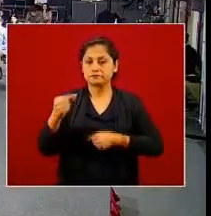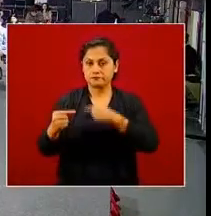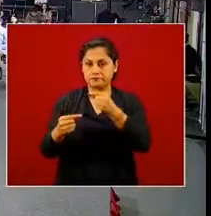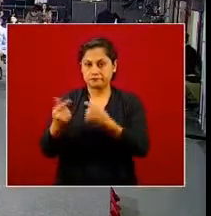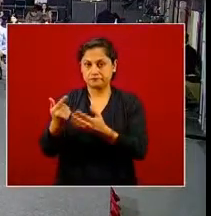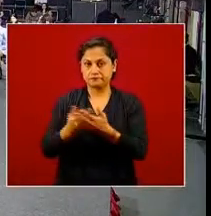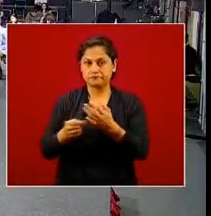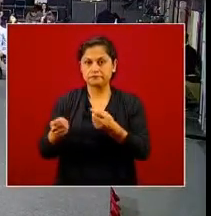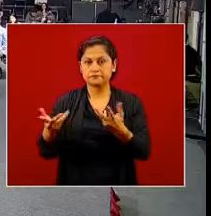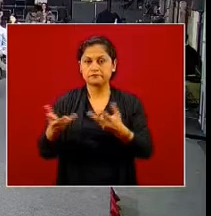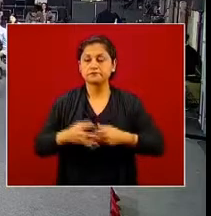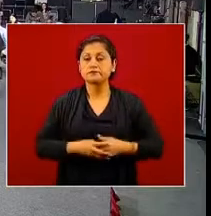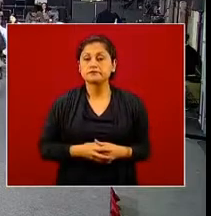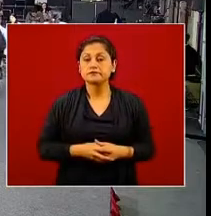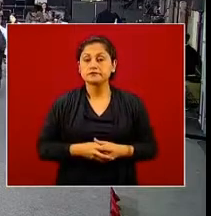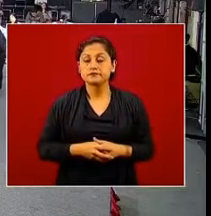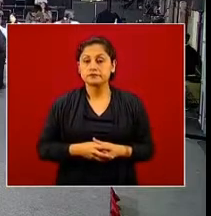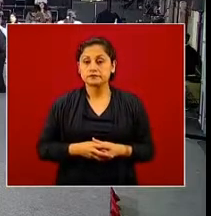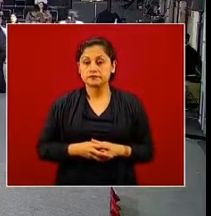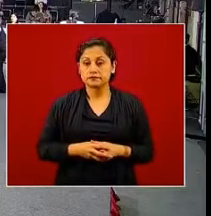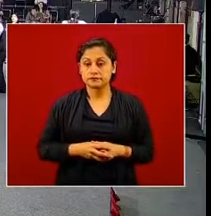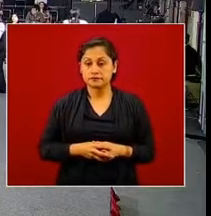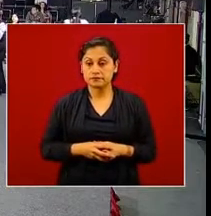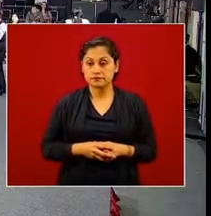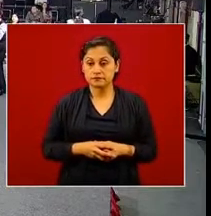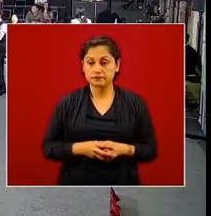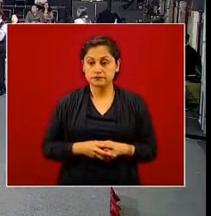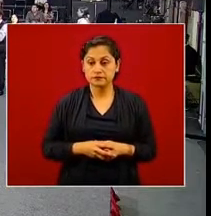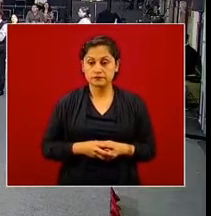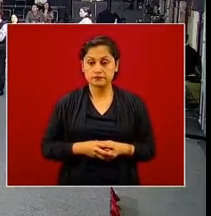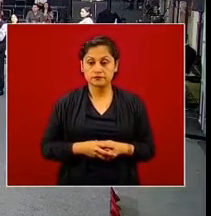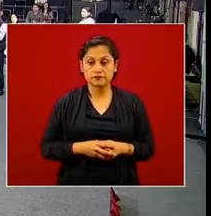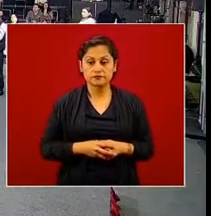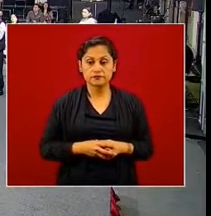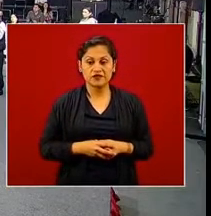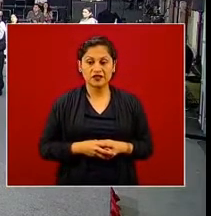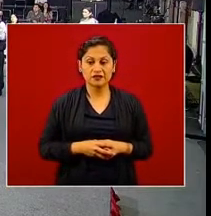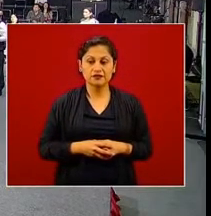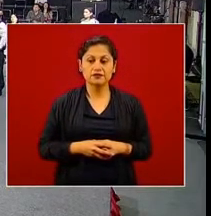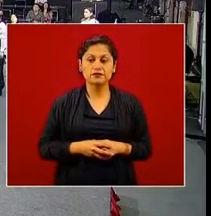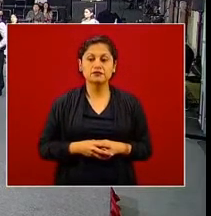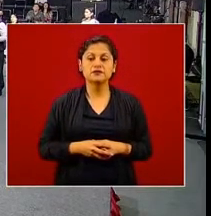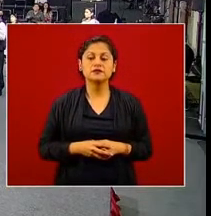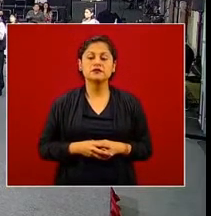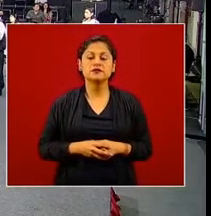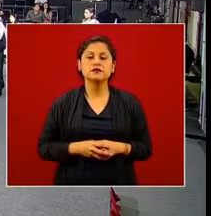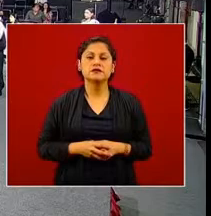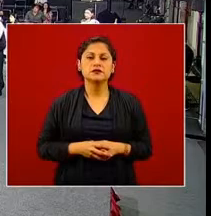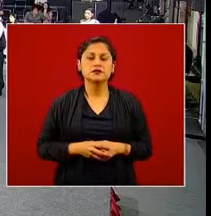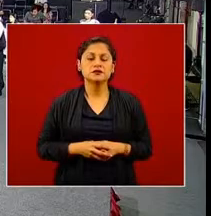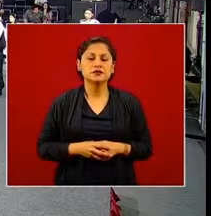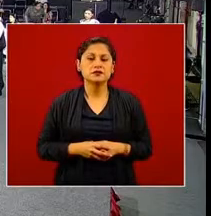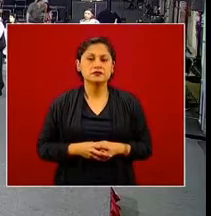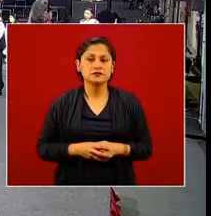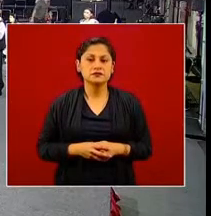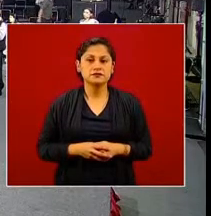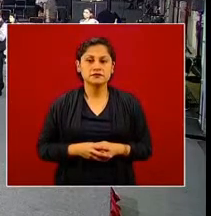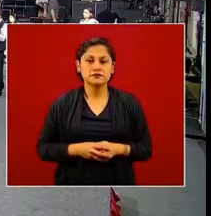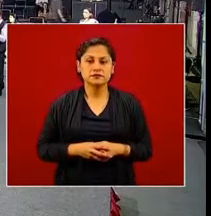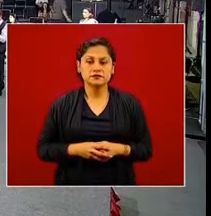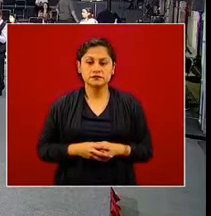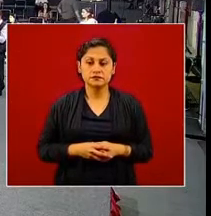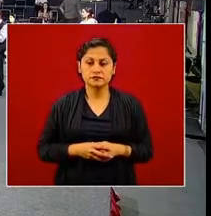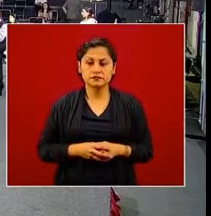Let's start with you, Bianca, then Liz, and then with the rest. Thanks so much. Thank you, Dr. Saturnino Reyes from